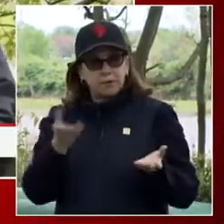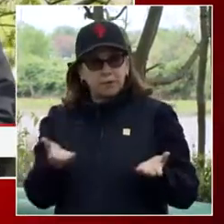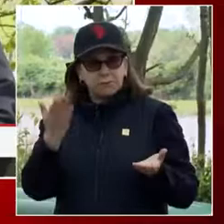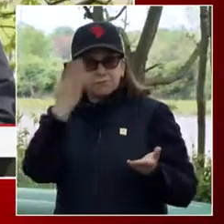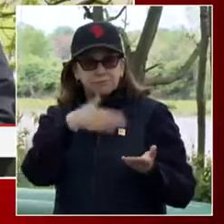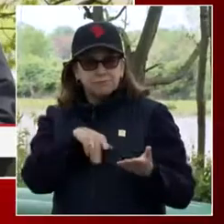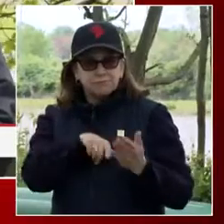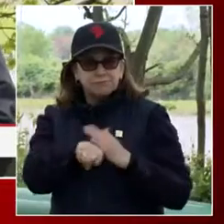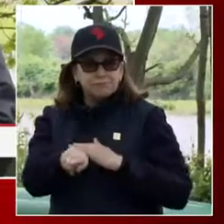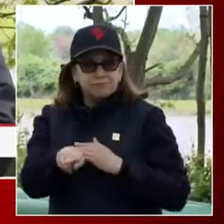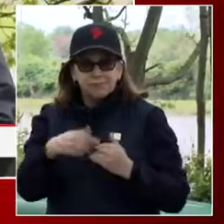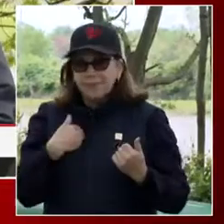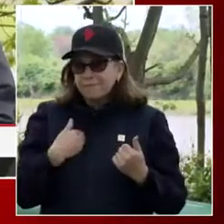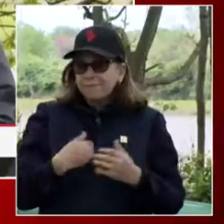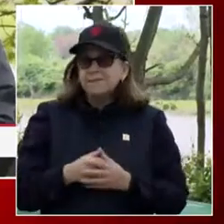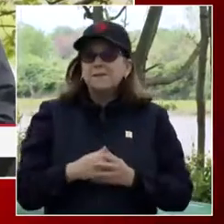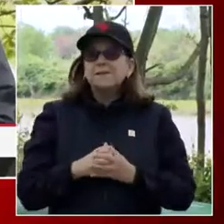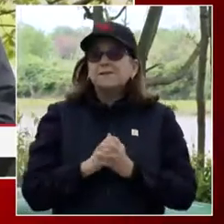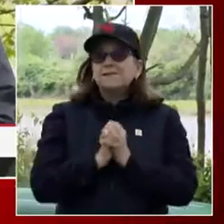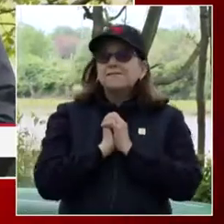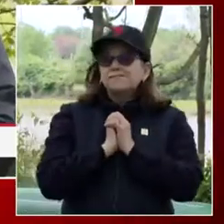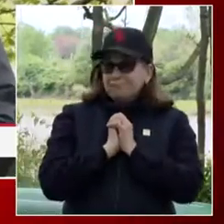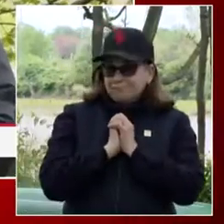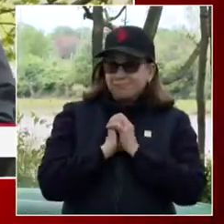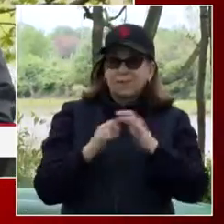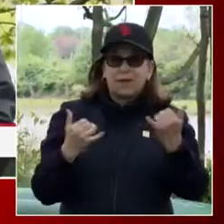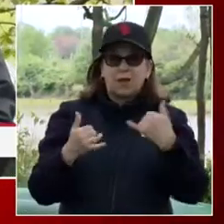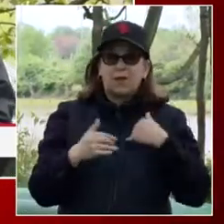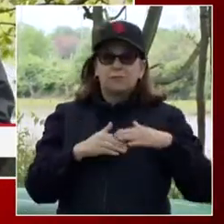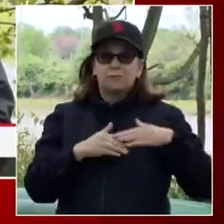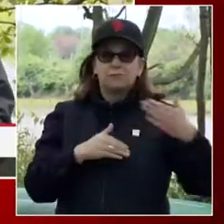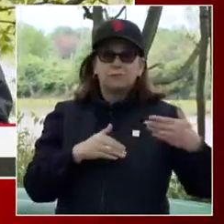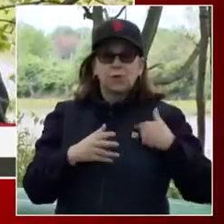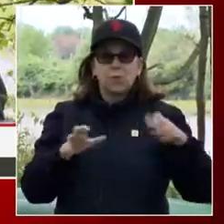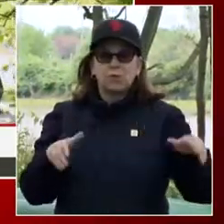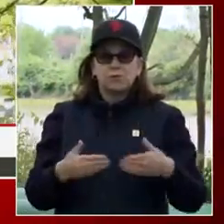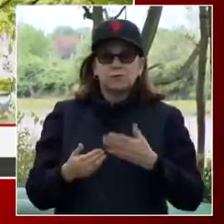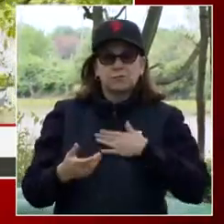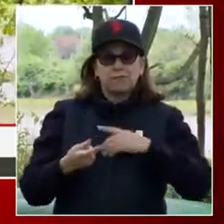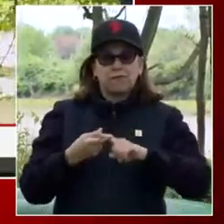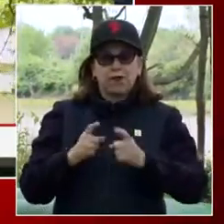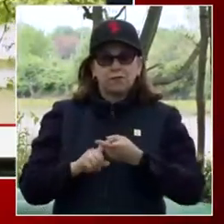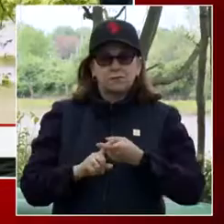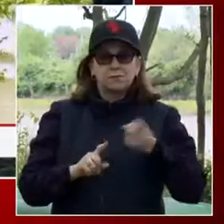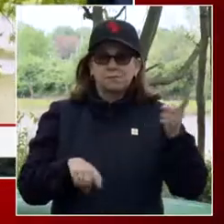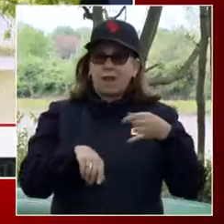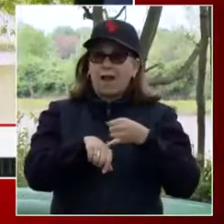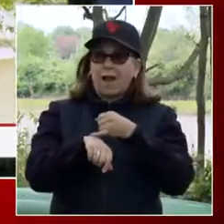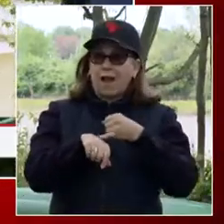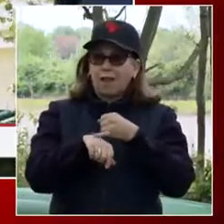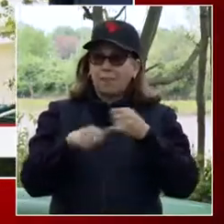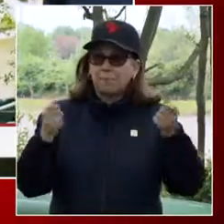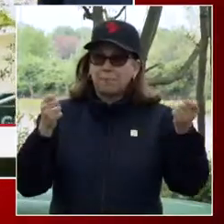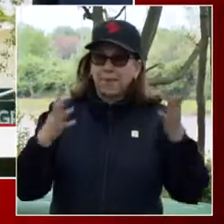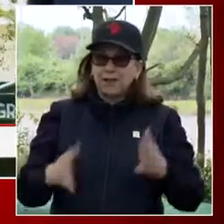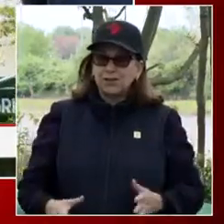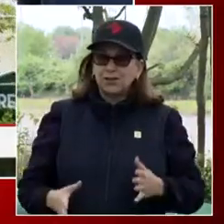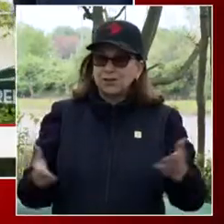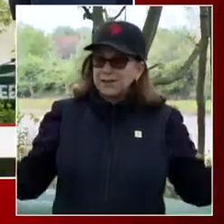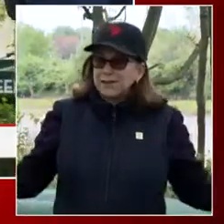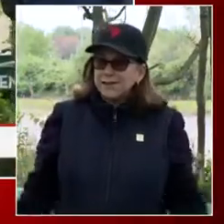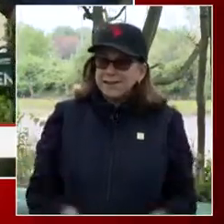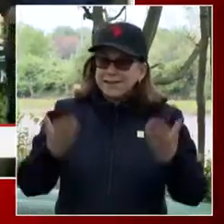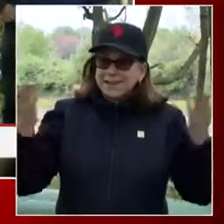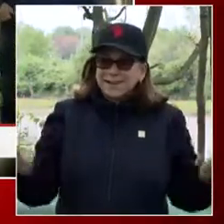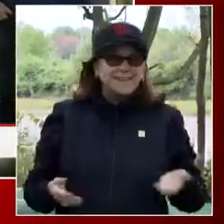that, I want to introduce my friend, really the island manager. Who knew that was a job in